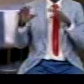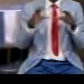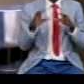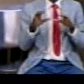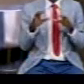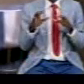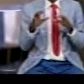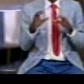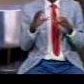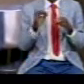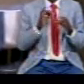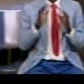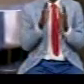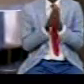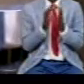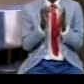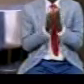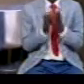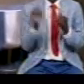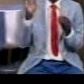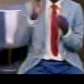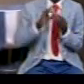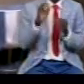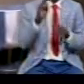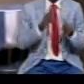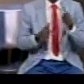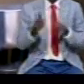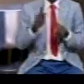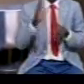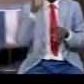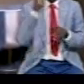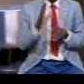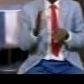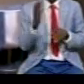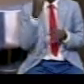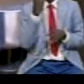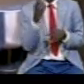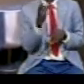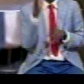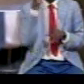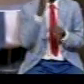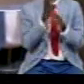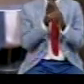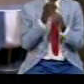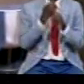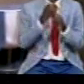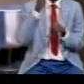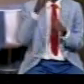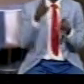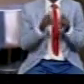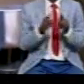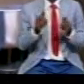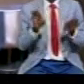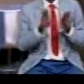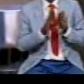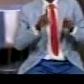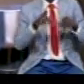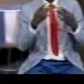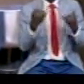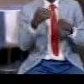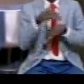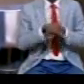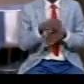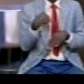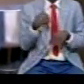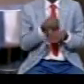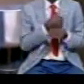abroad so that more people will hear and will receive from you. As we go tonight, we are praying, O Lord, that